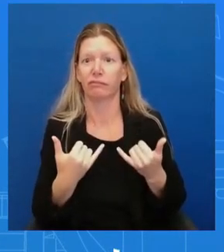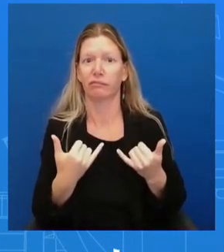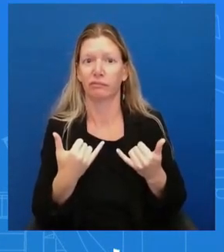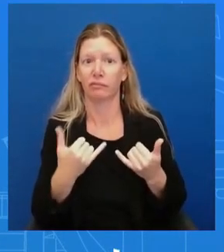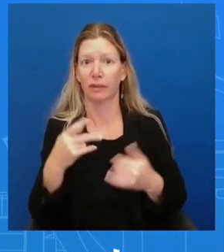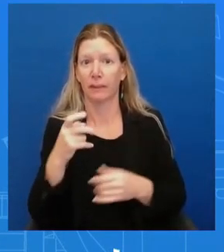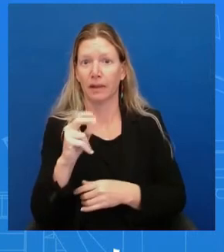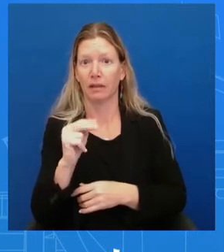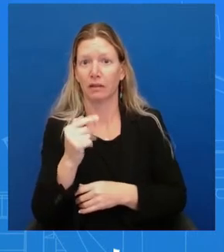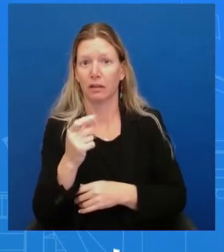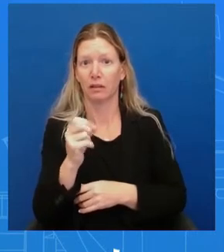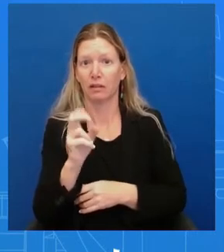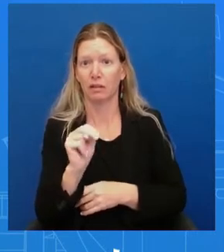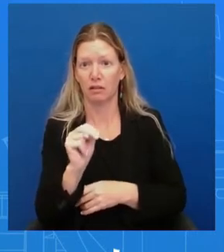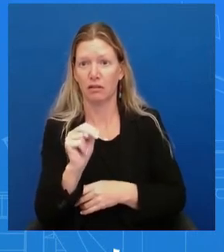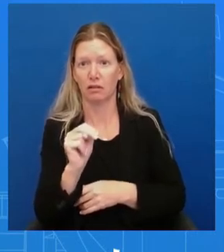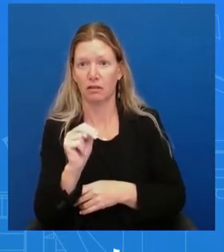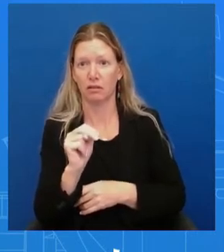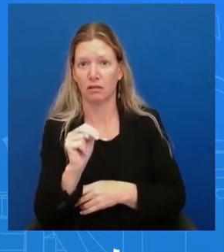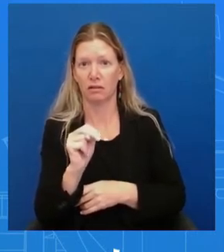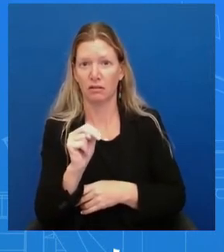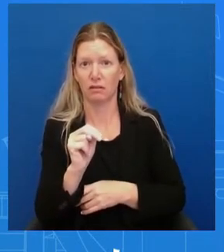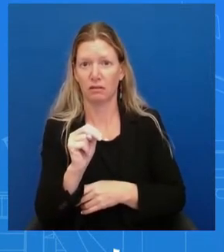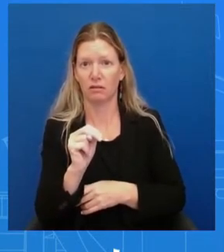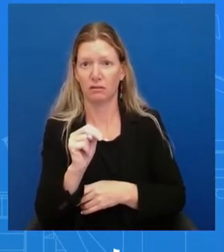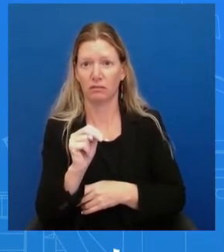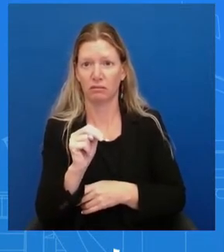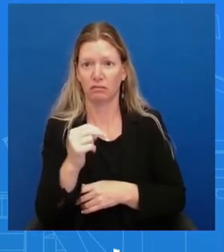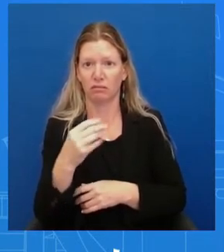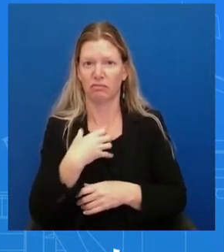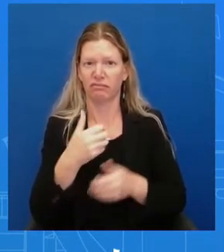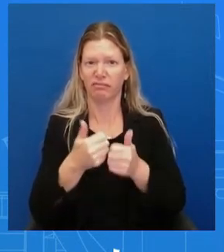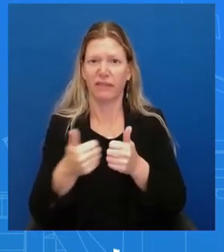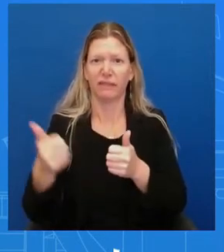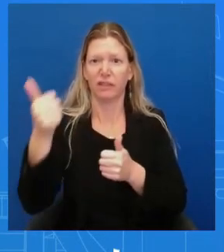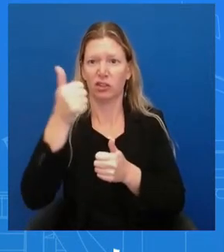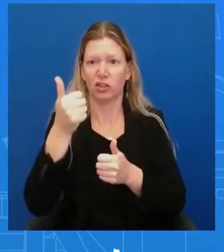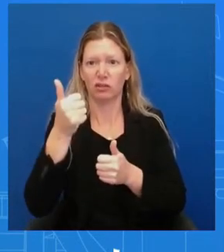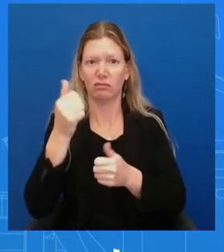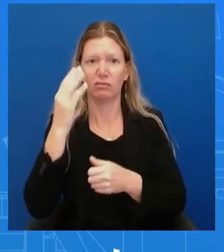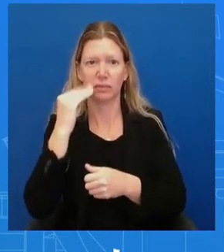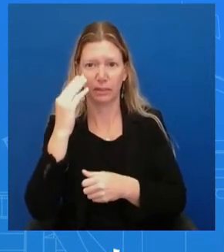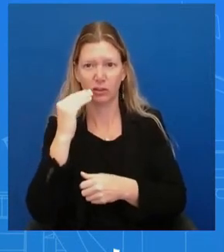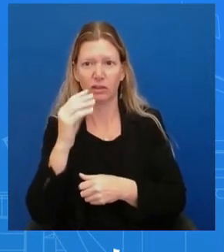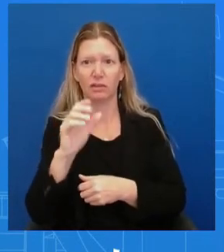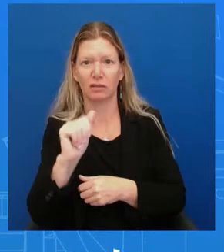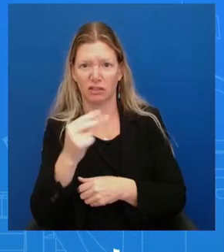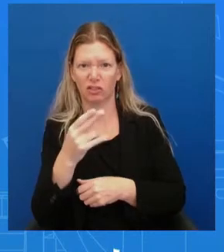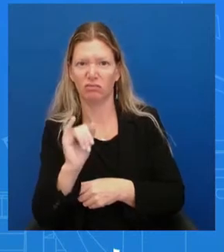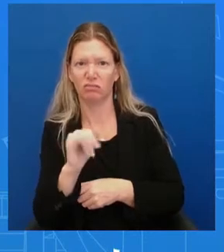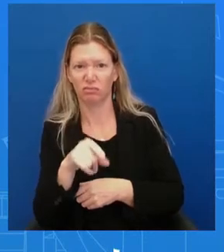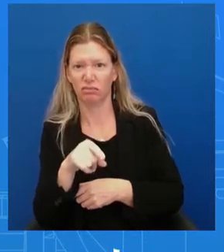also experienced what appears to be AHI. Can you give us any update on that person's